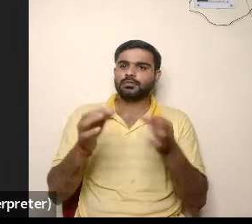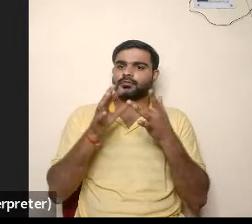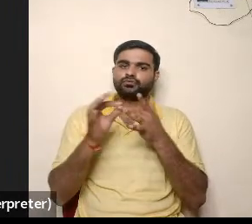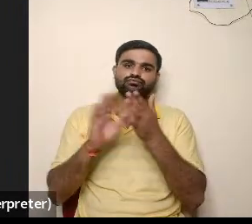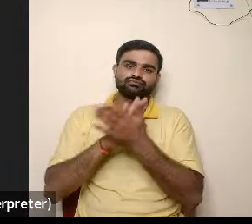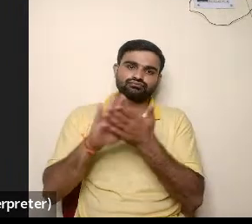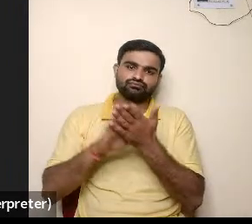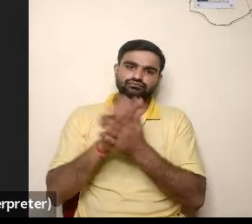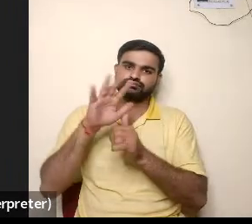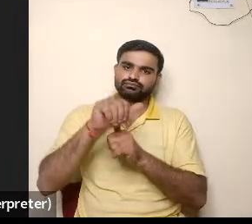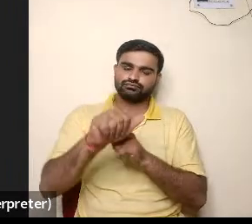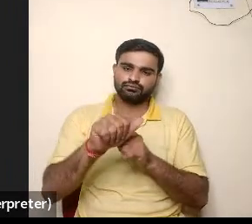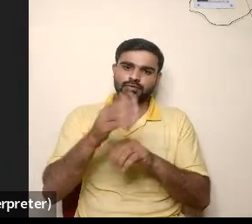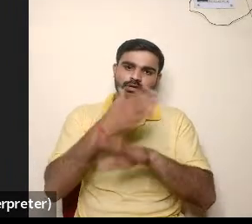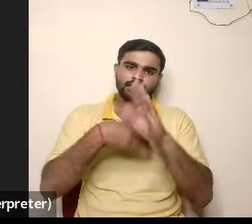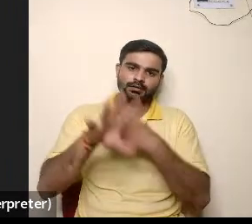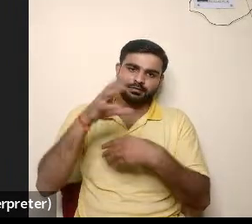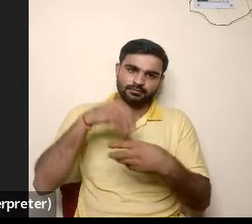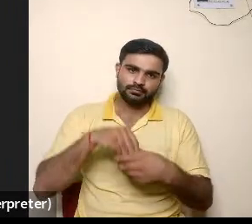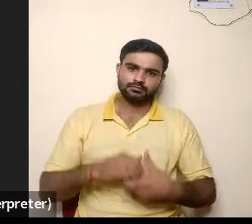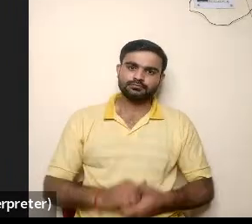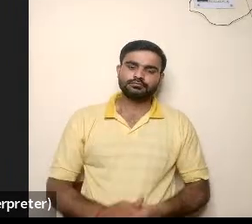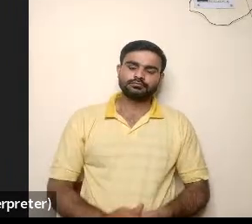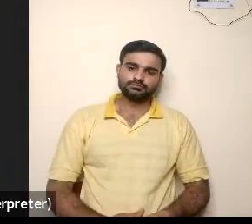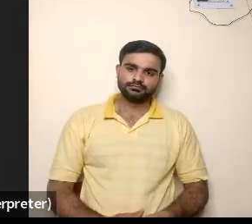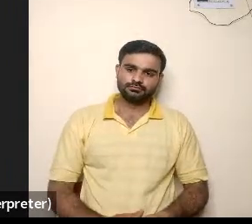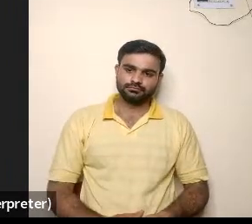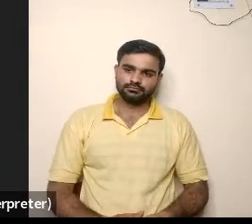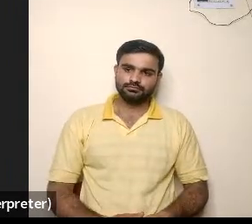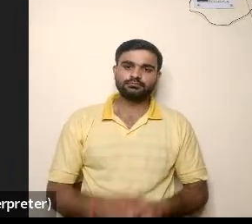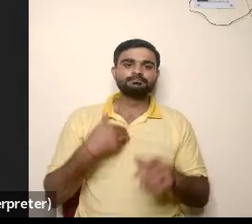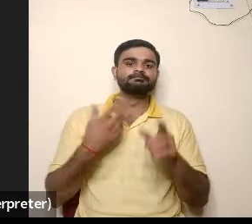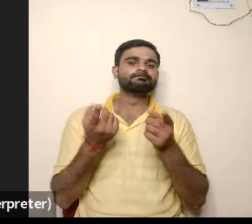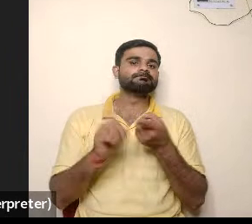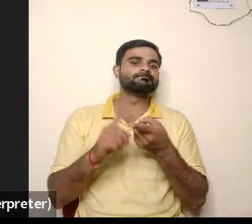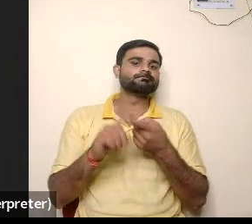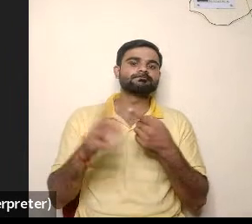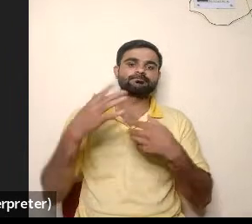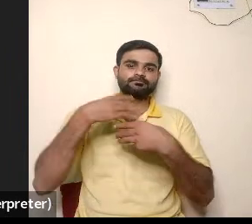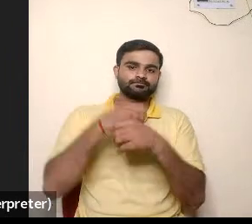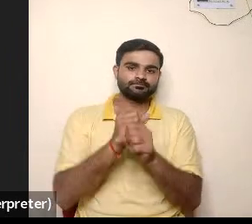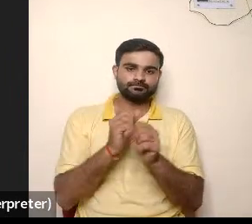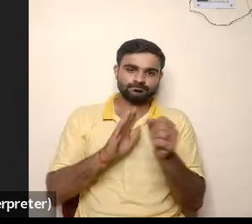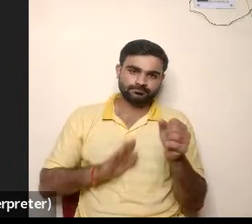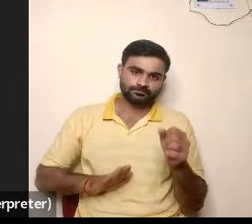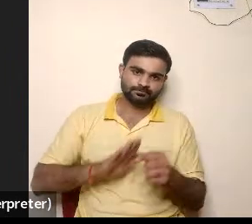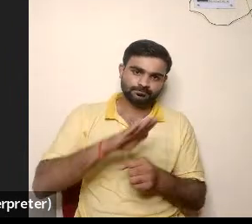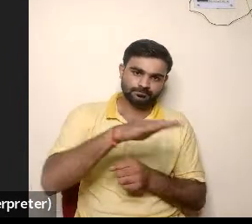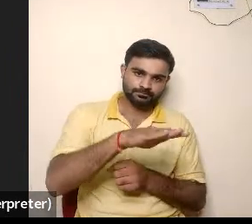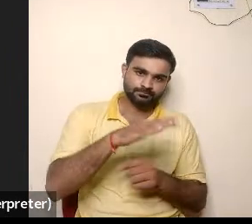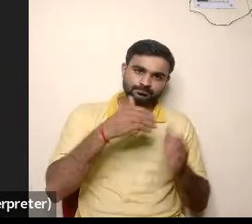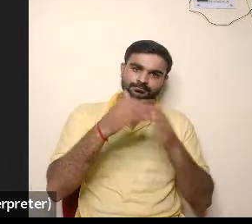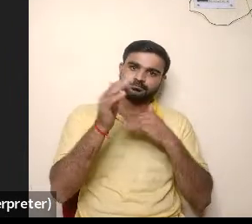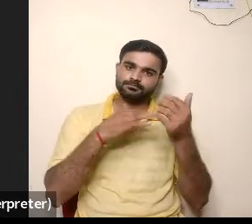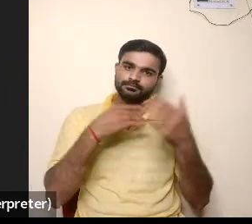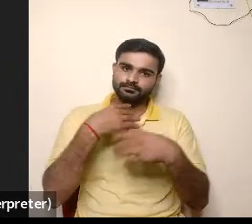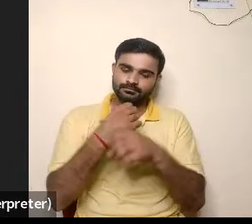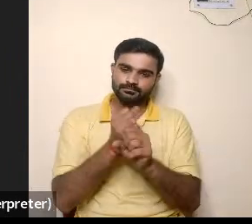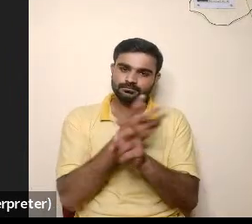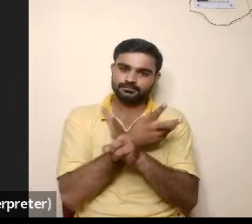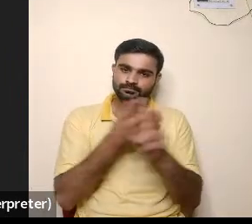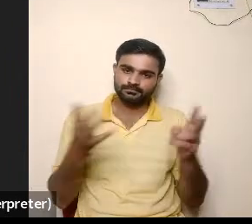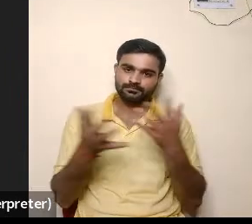on accessibility or disability even. no, so what happens is like creating ramps, like creating infrastructure, those kind of Huh,